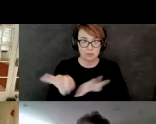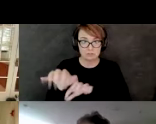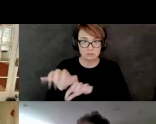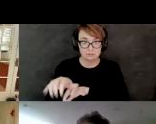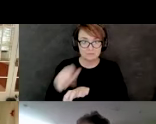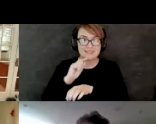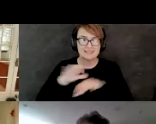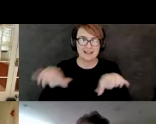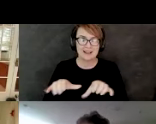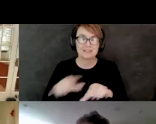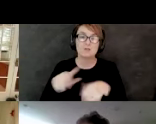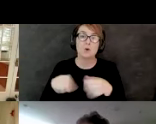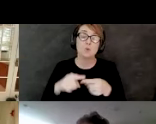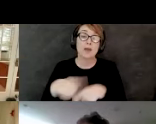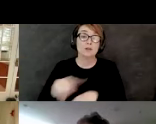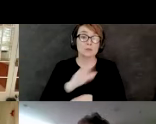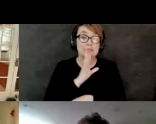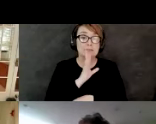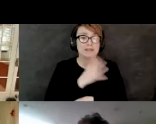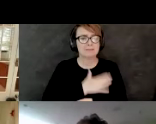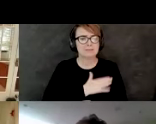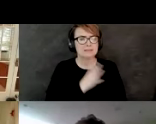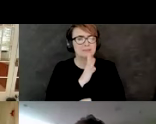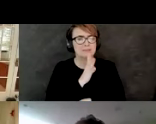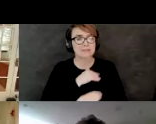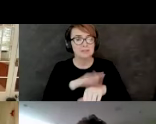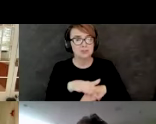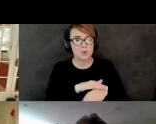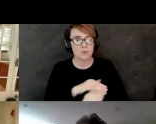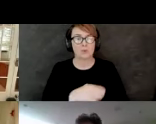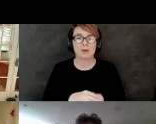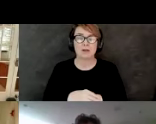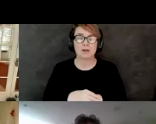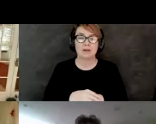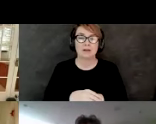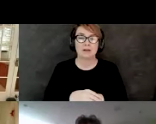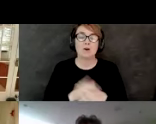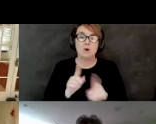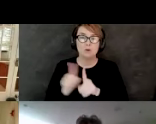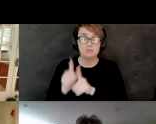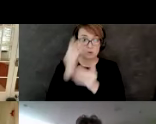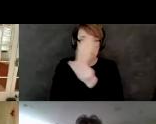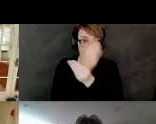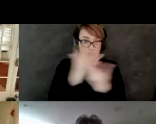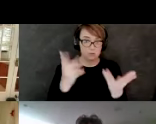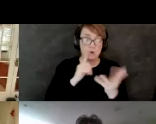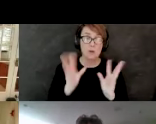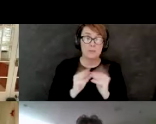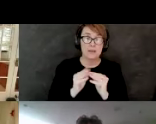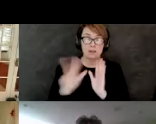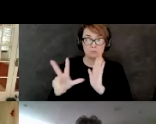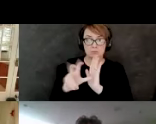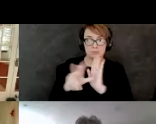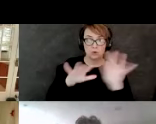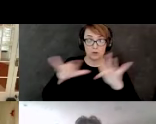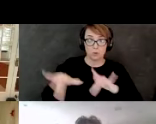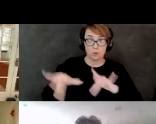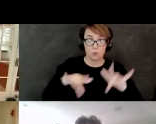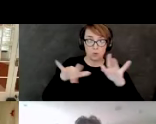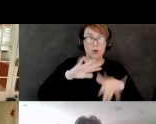you speak slowly. I'll note this meeting is being recorded, and all of the advisory committee